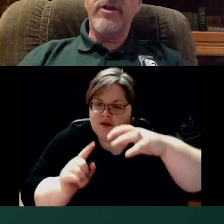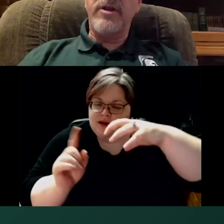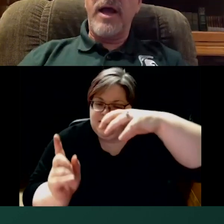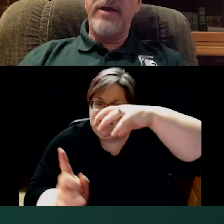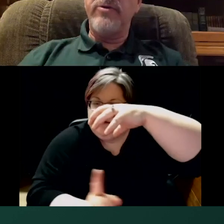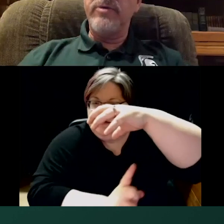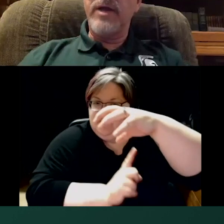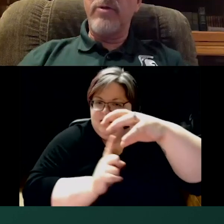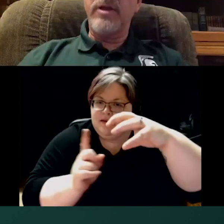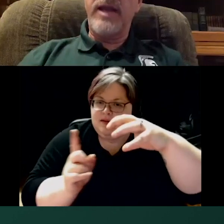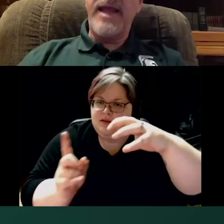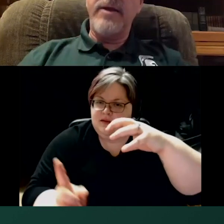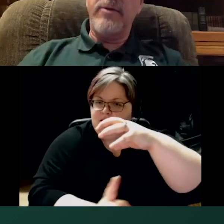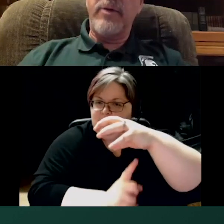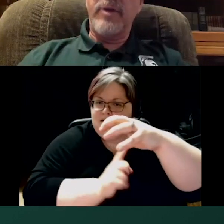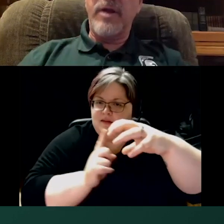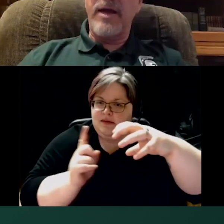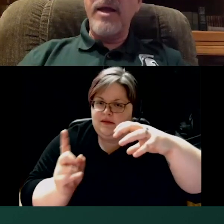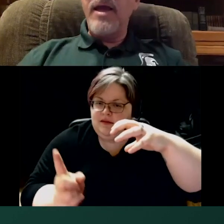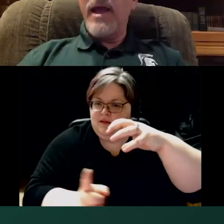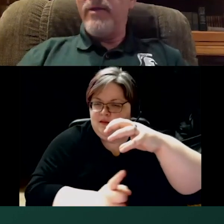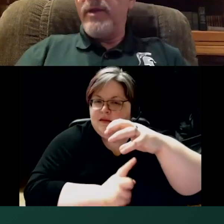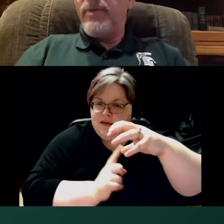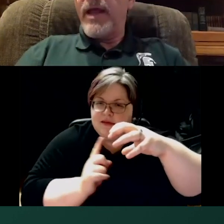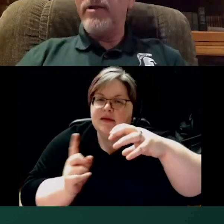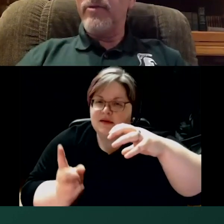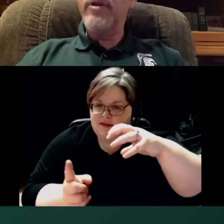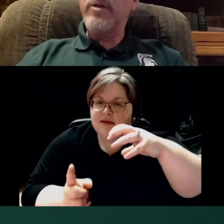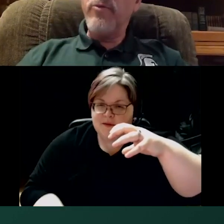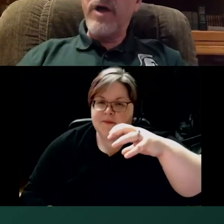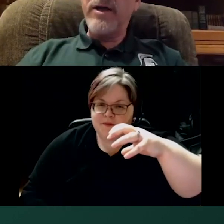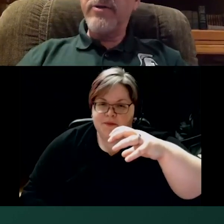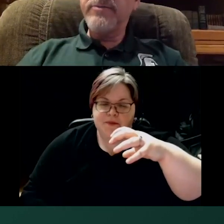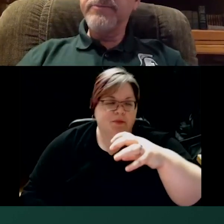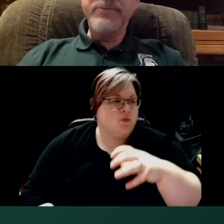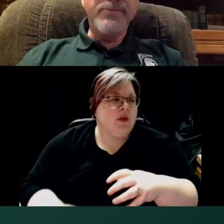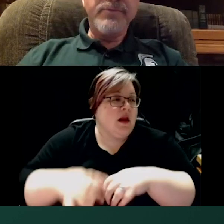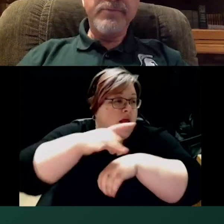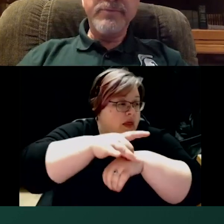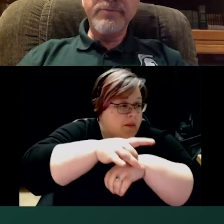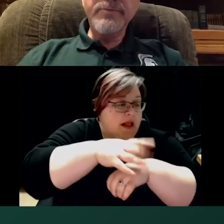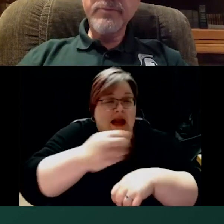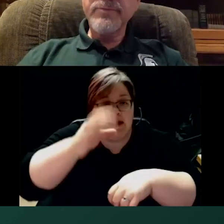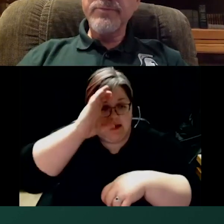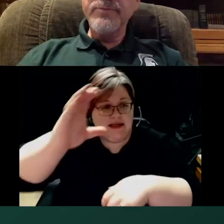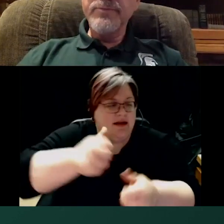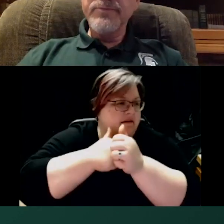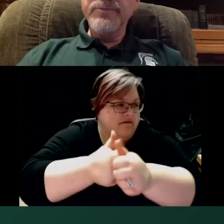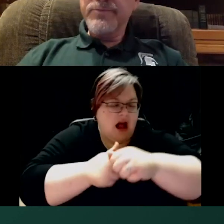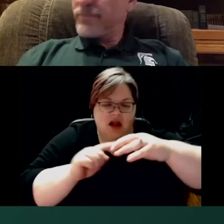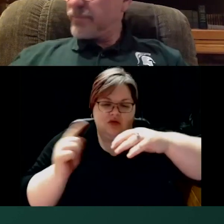it's just a line that goes at an angle around the sky, and the planets and the sun move on it.